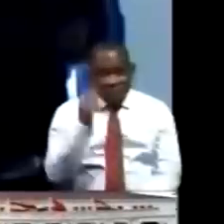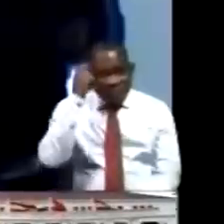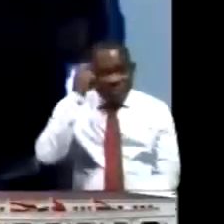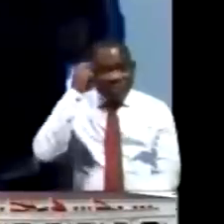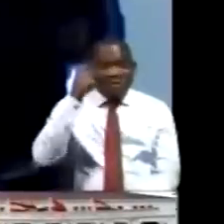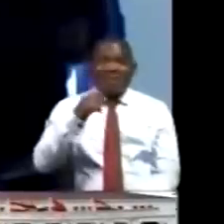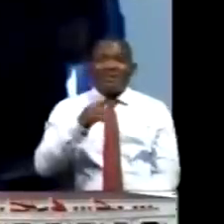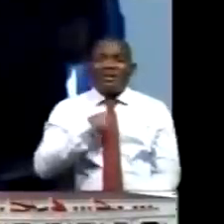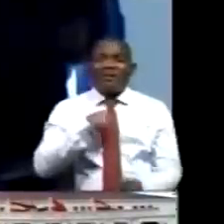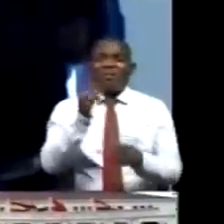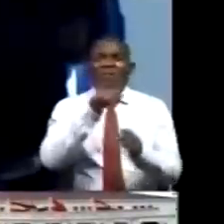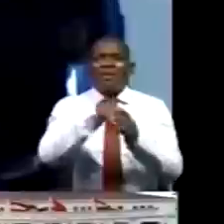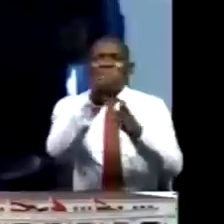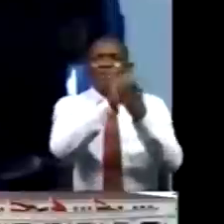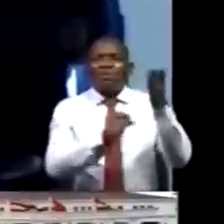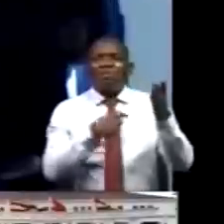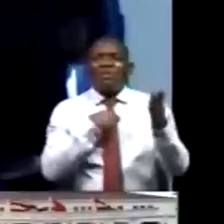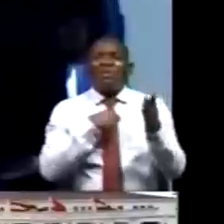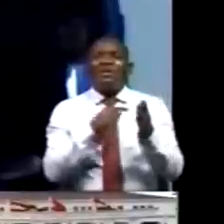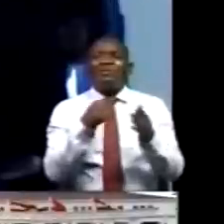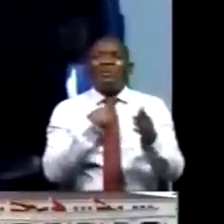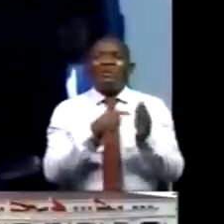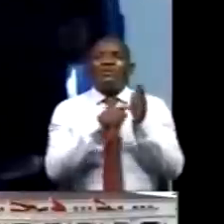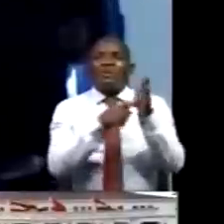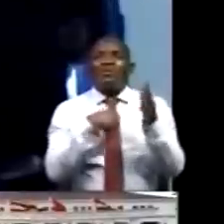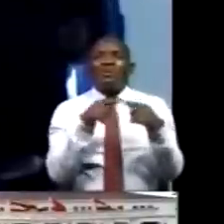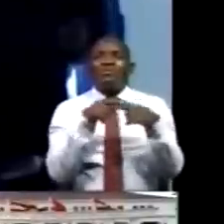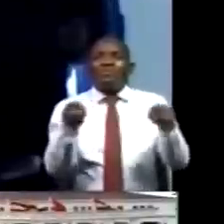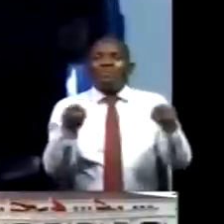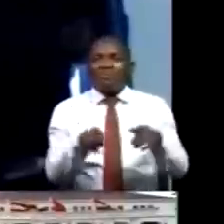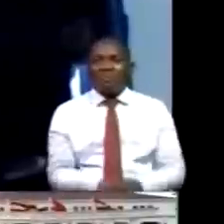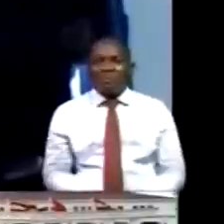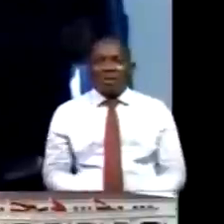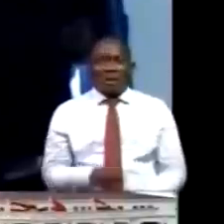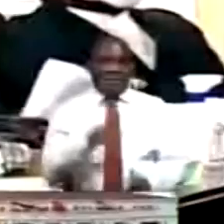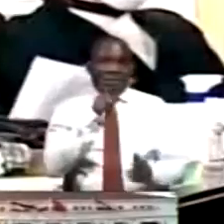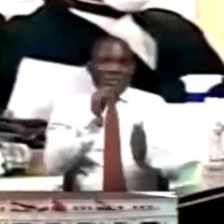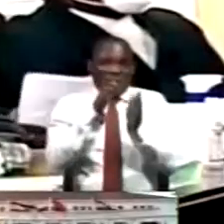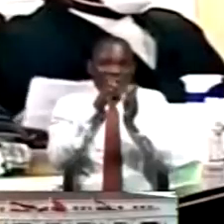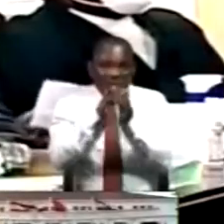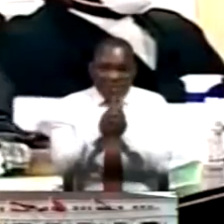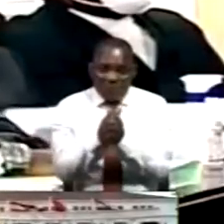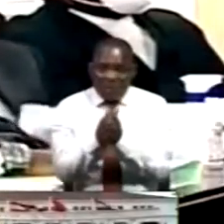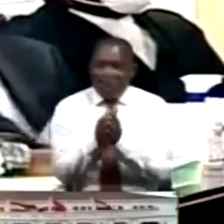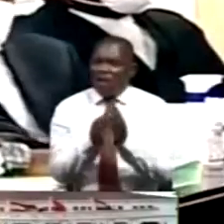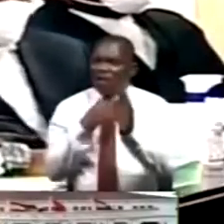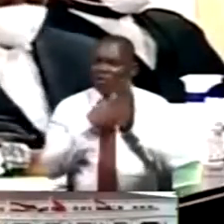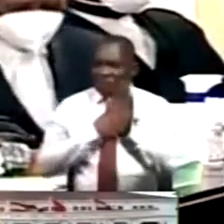Yes, and where in that statement does it show that I'm contradicting myself in terms of time? No, where? I didn't ask you.